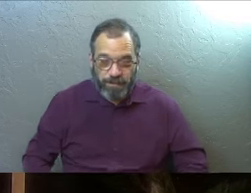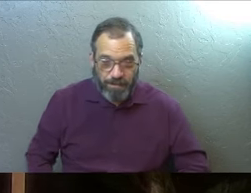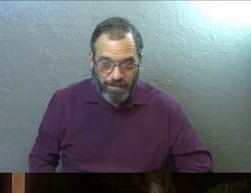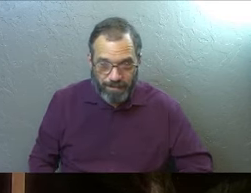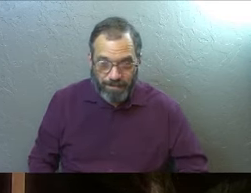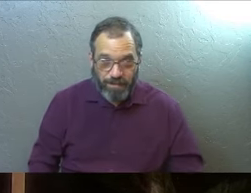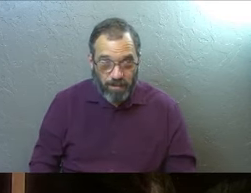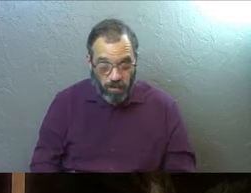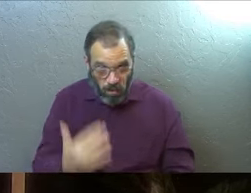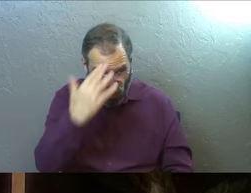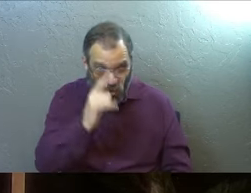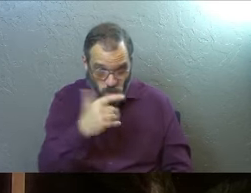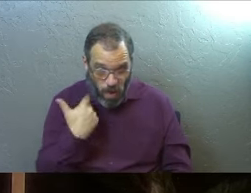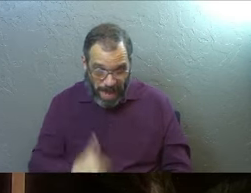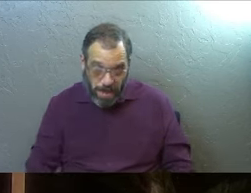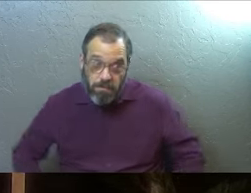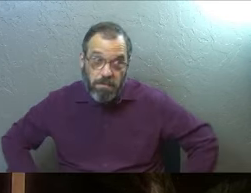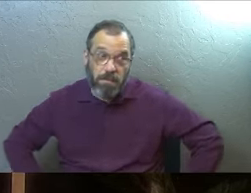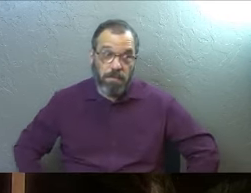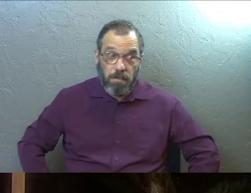Do you know who I am?